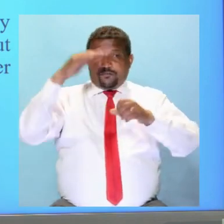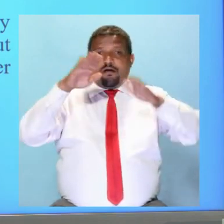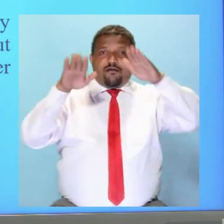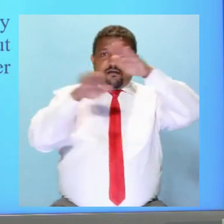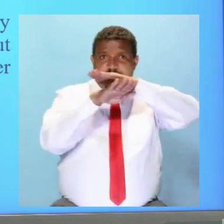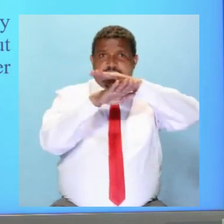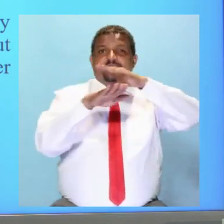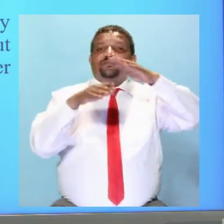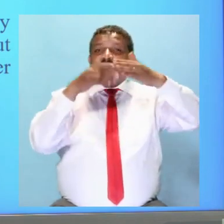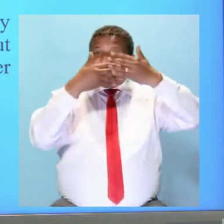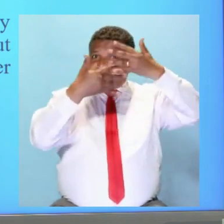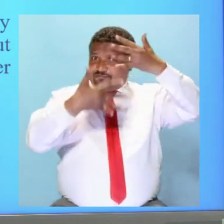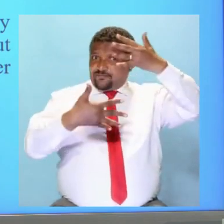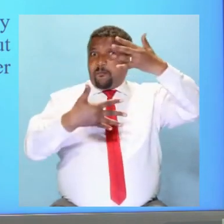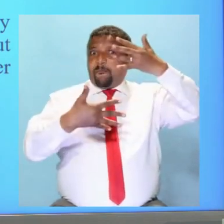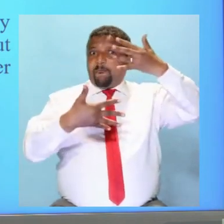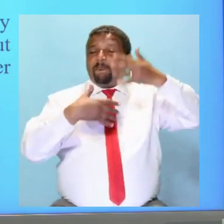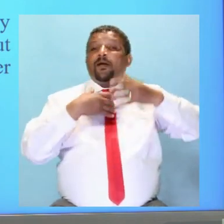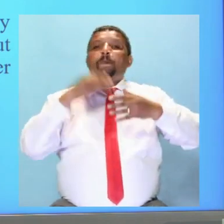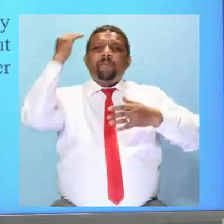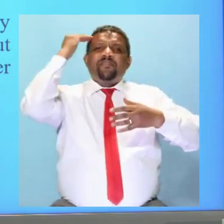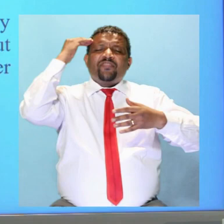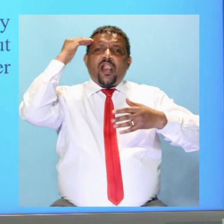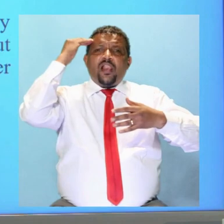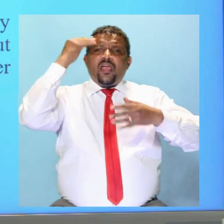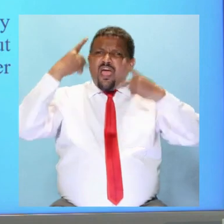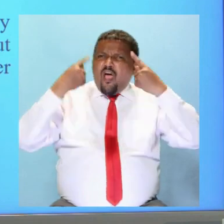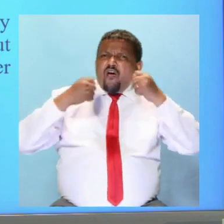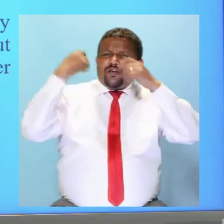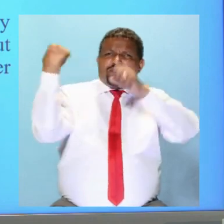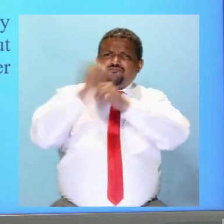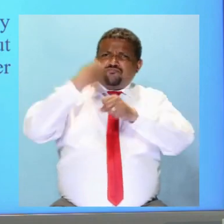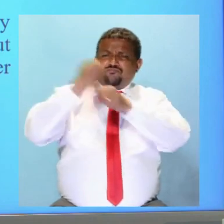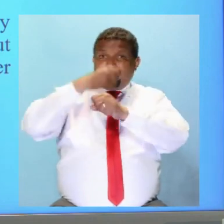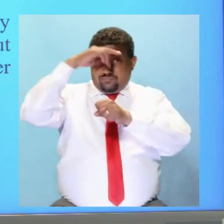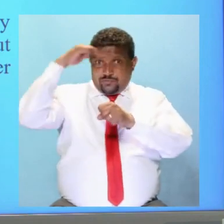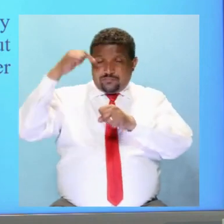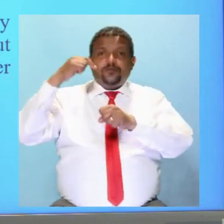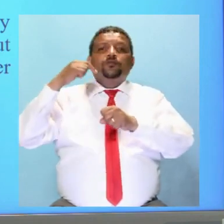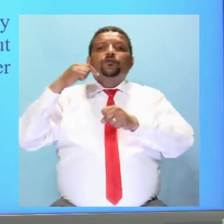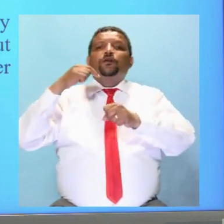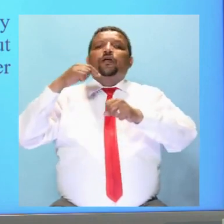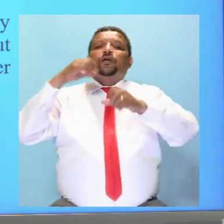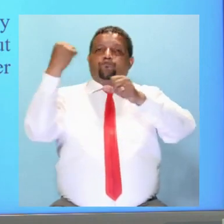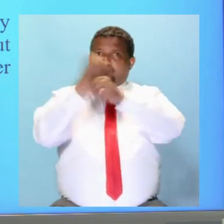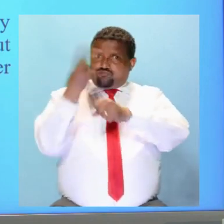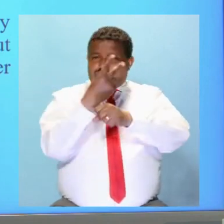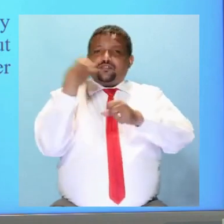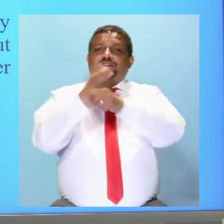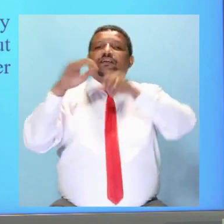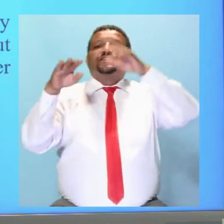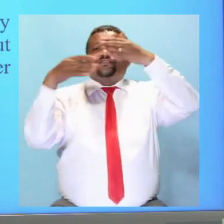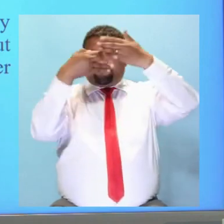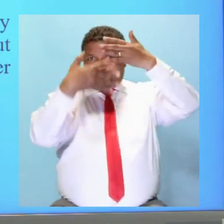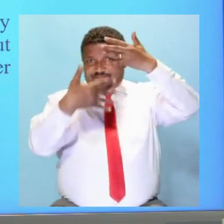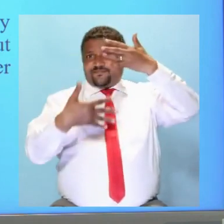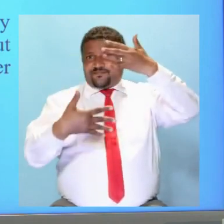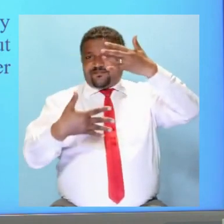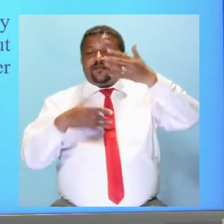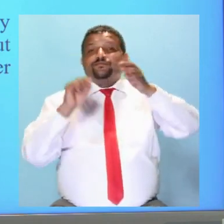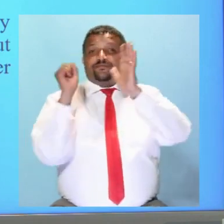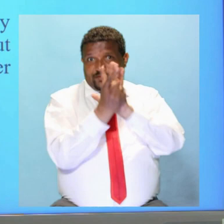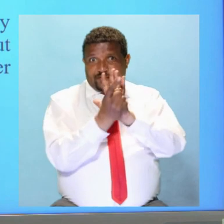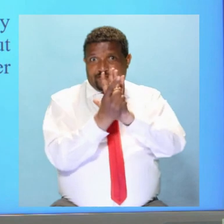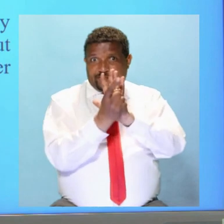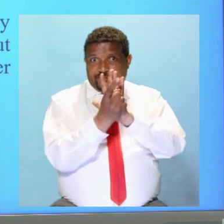labor. Mental efforts of human beings is also categorized under labor. For example, the service that is